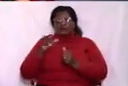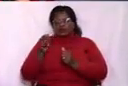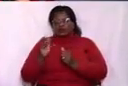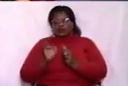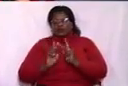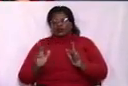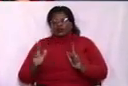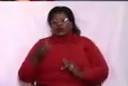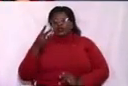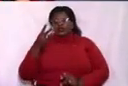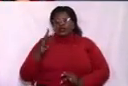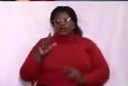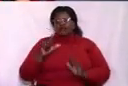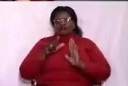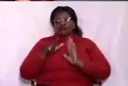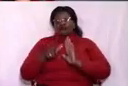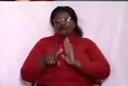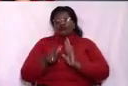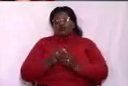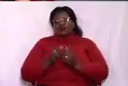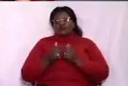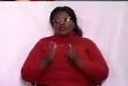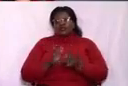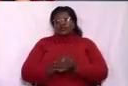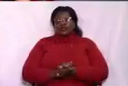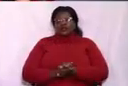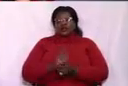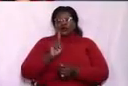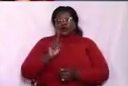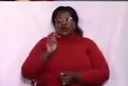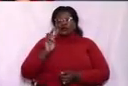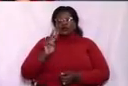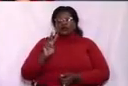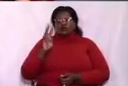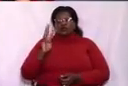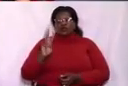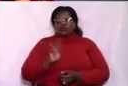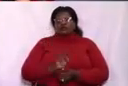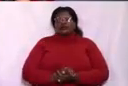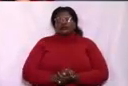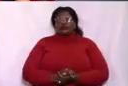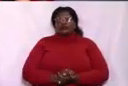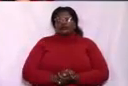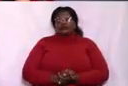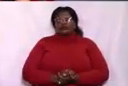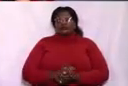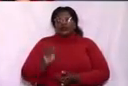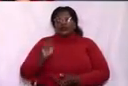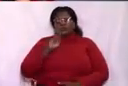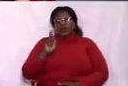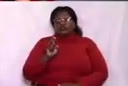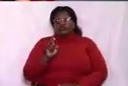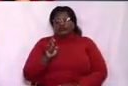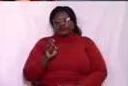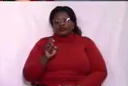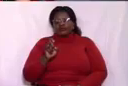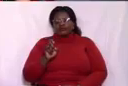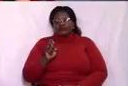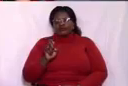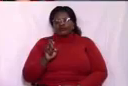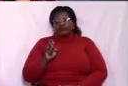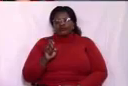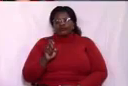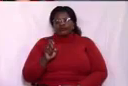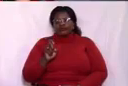3 seconds, and then we're gonna start. So that's 1, 2, 3. So the first, before I do the